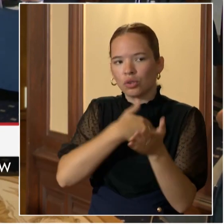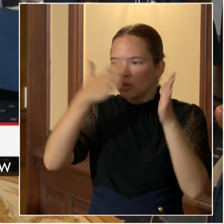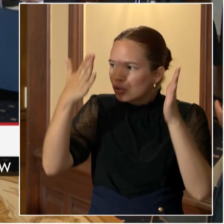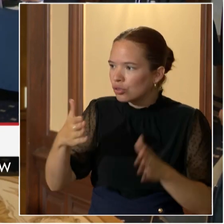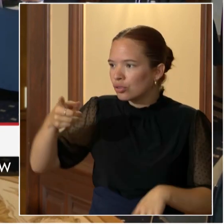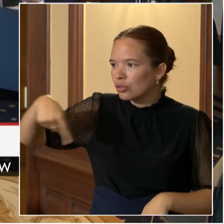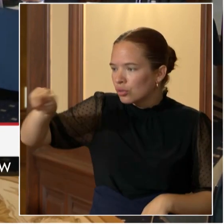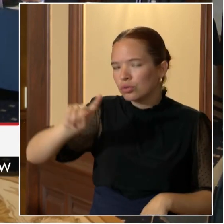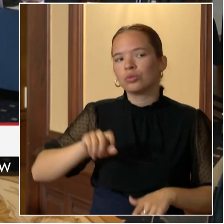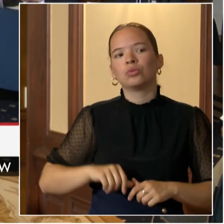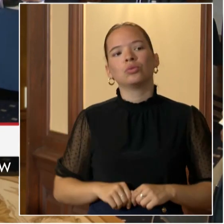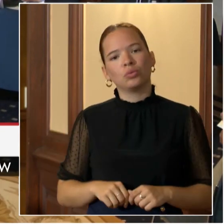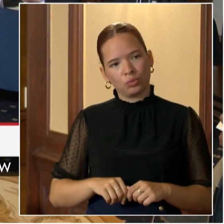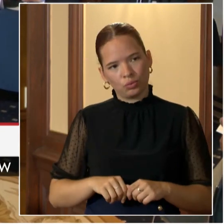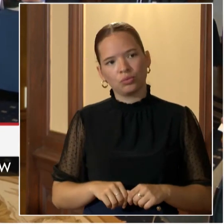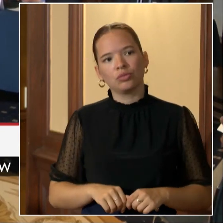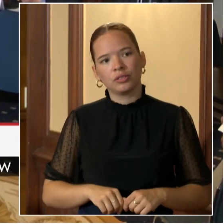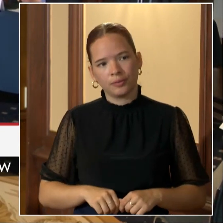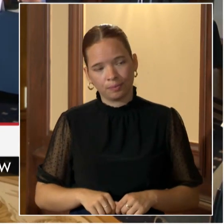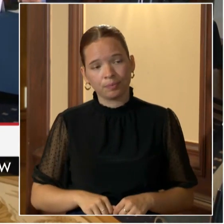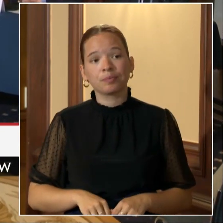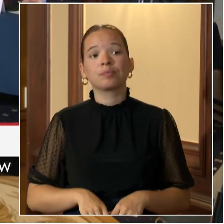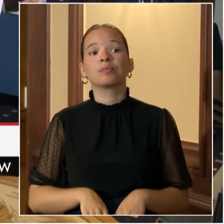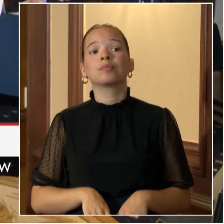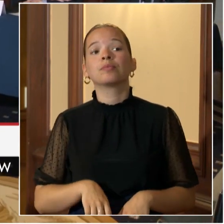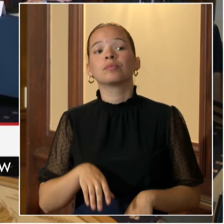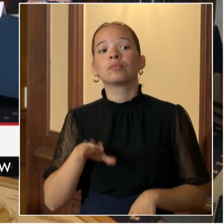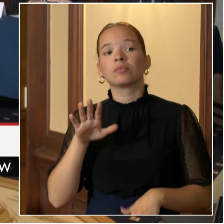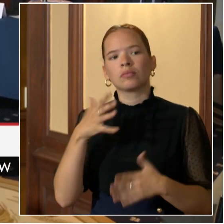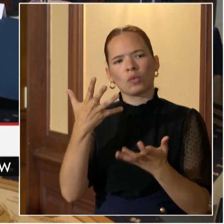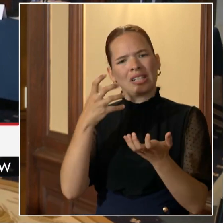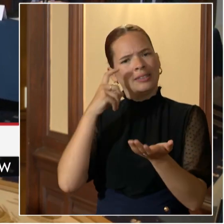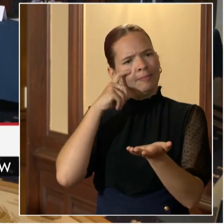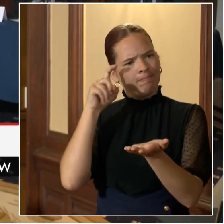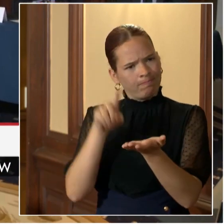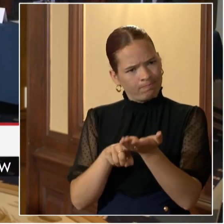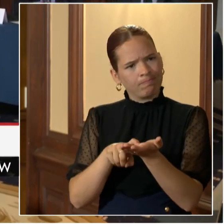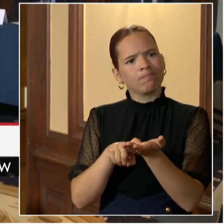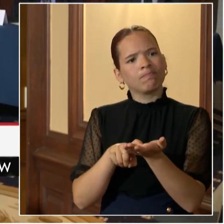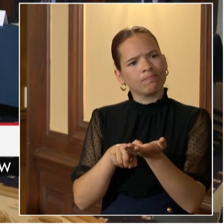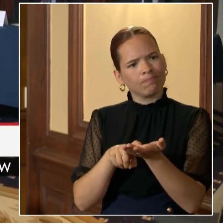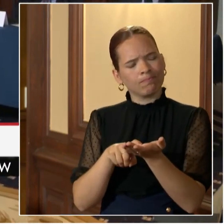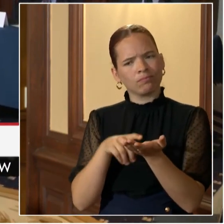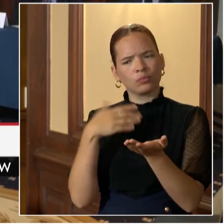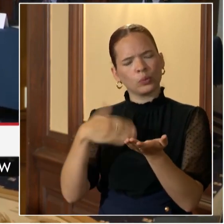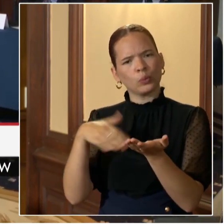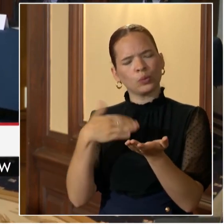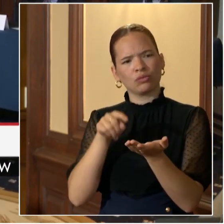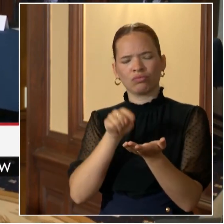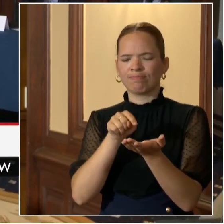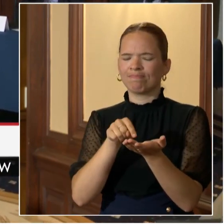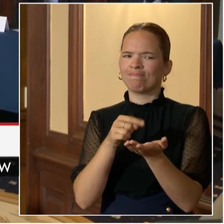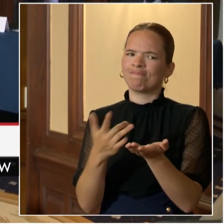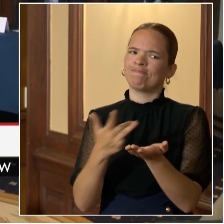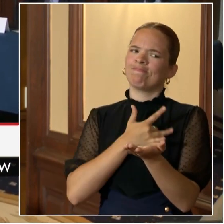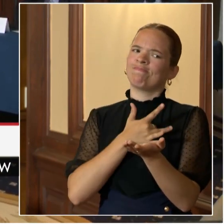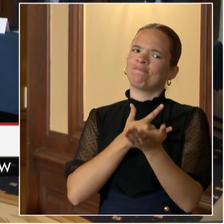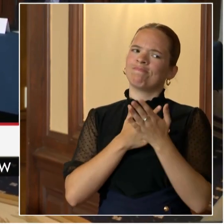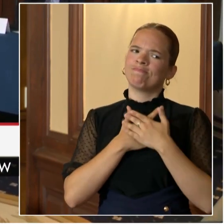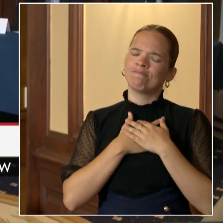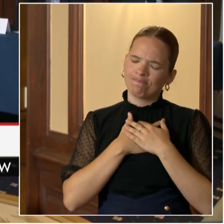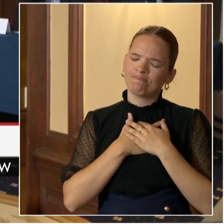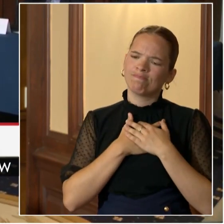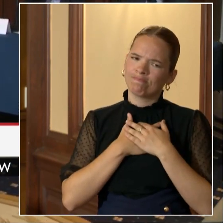somber comments that we heard. I want to acknowledge the activity report